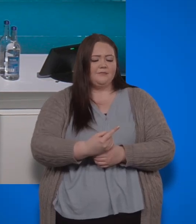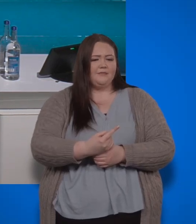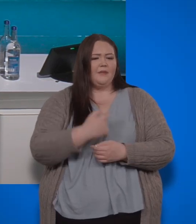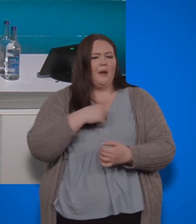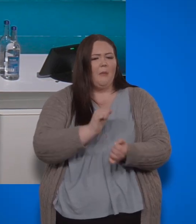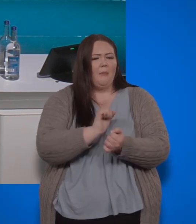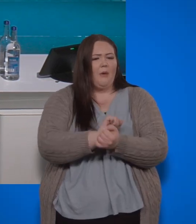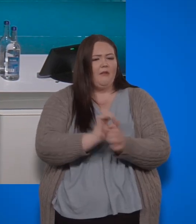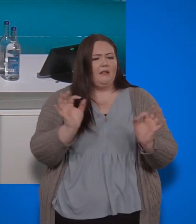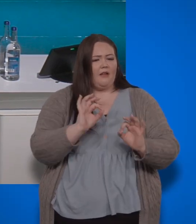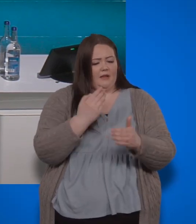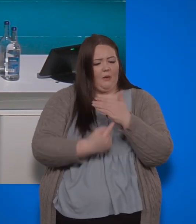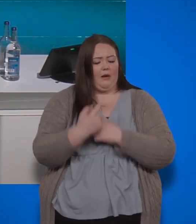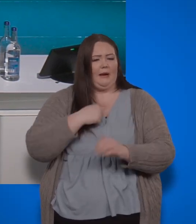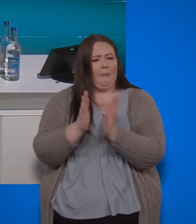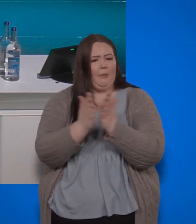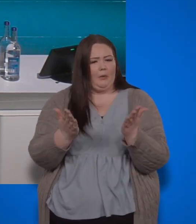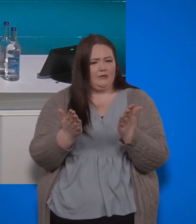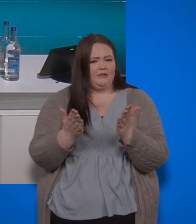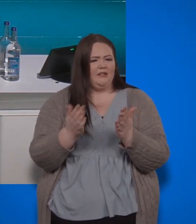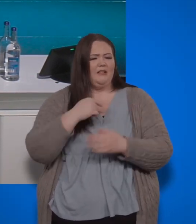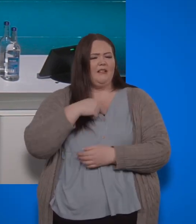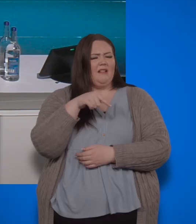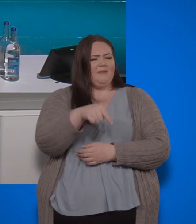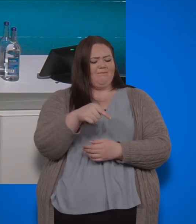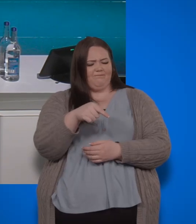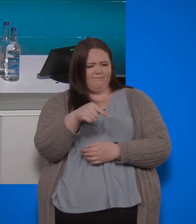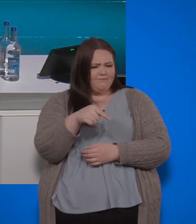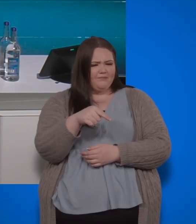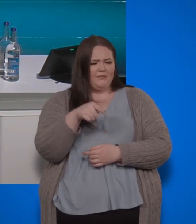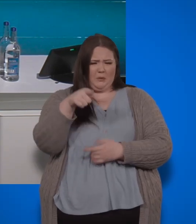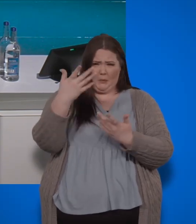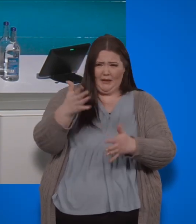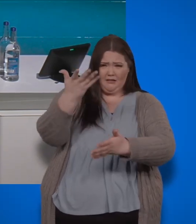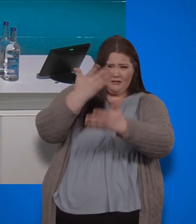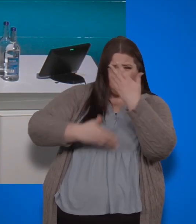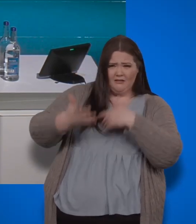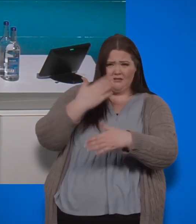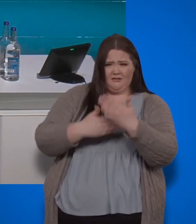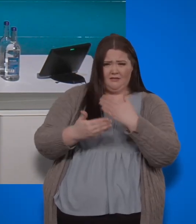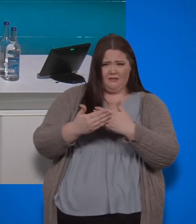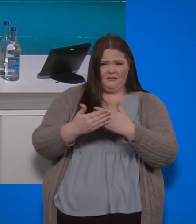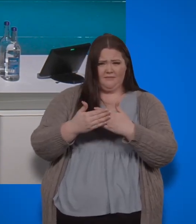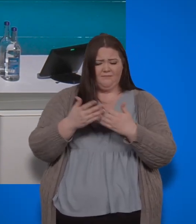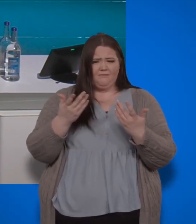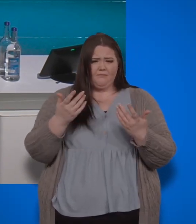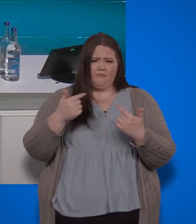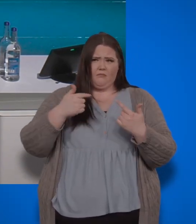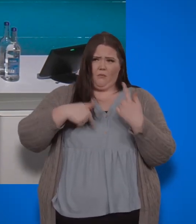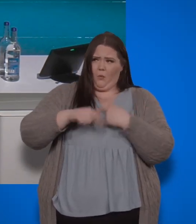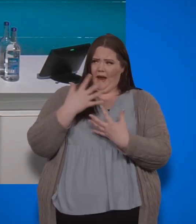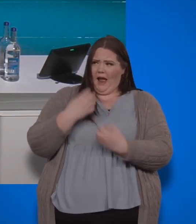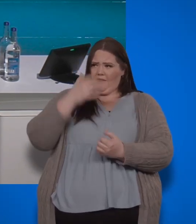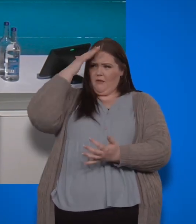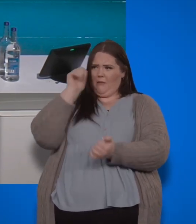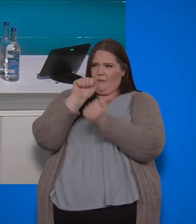my books. And that, I think, perhaps is something which I didn't... The accounts you were giving was entirely egoistic, that